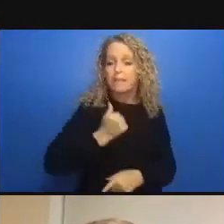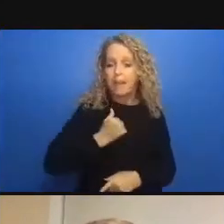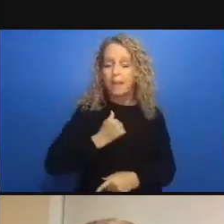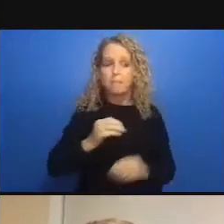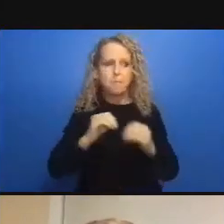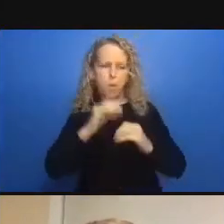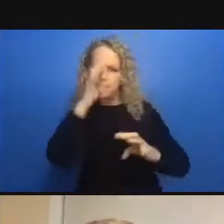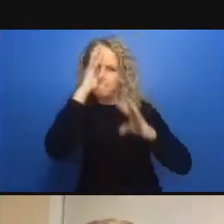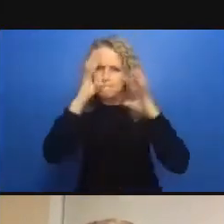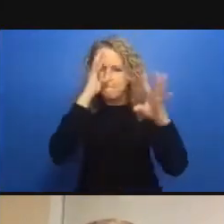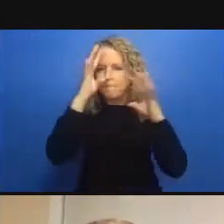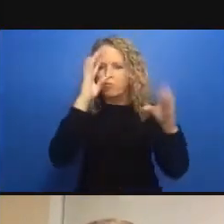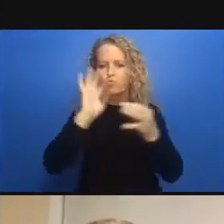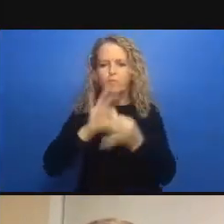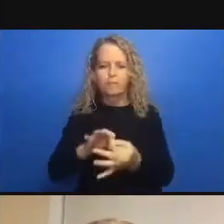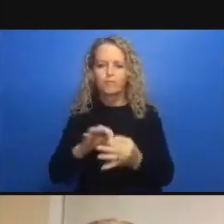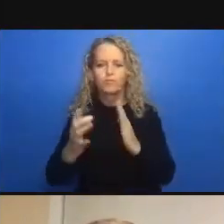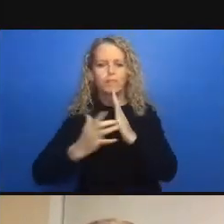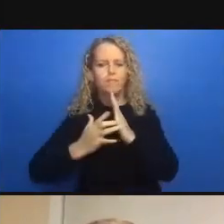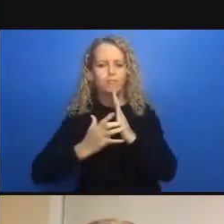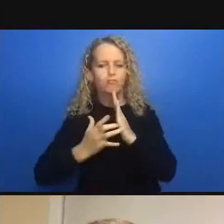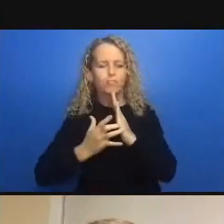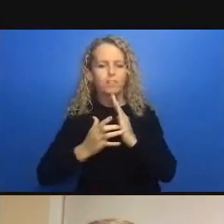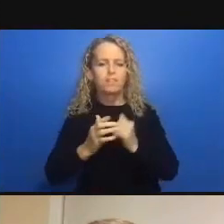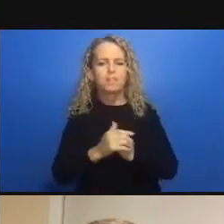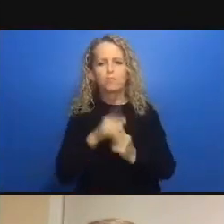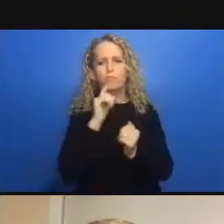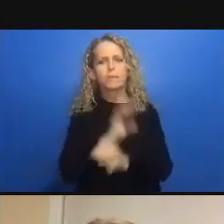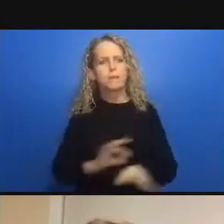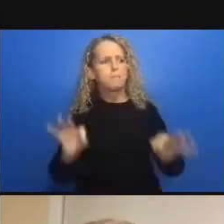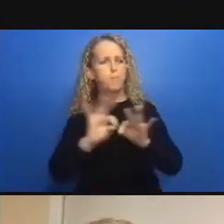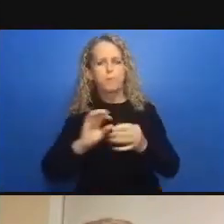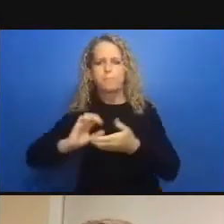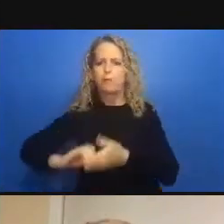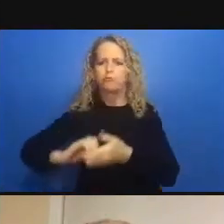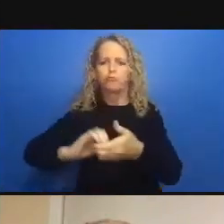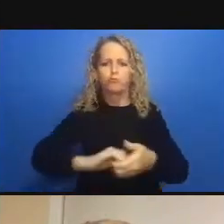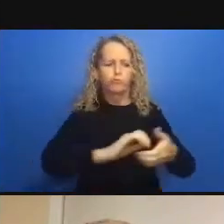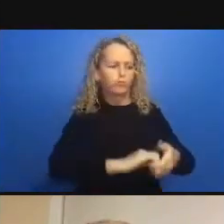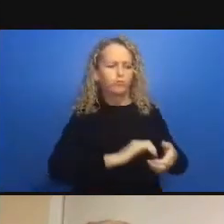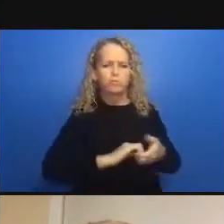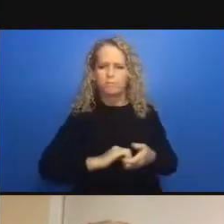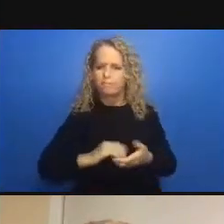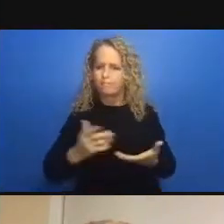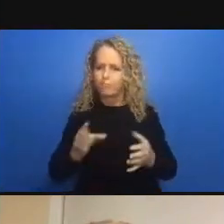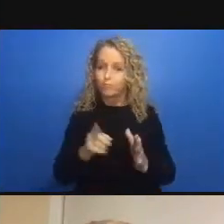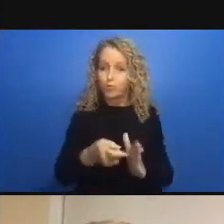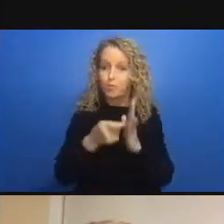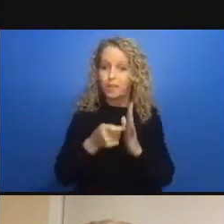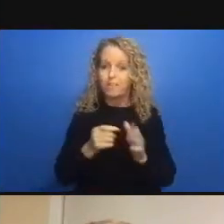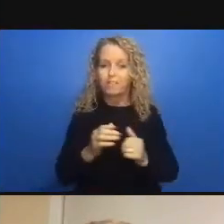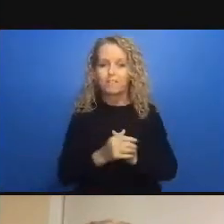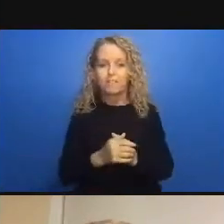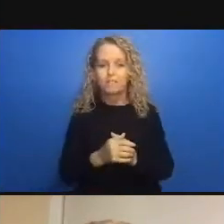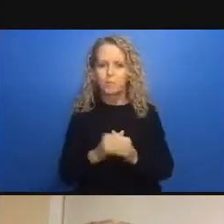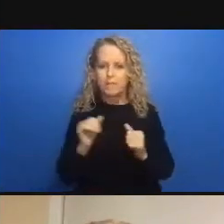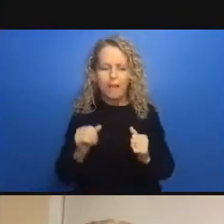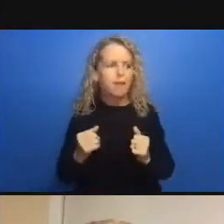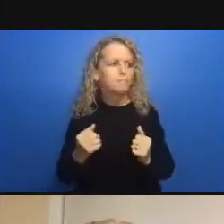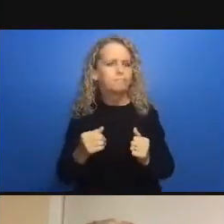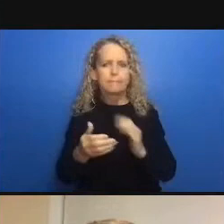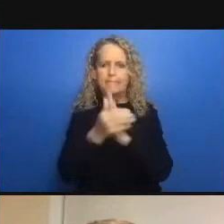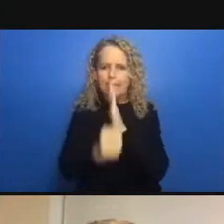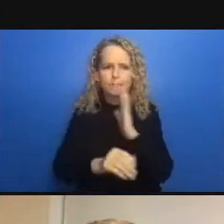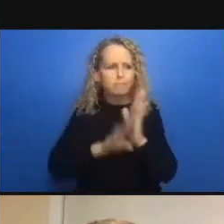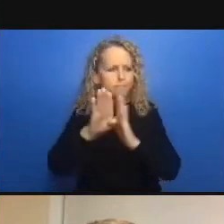it's really neat to be thinking about partnerships. I really like that point around how we can work to build skills quickly and to be able to respond to